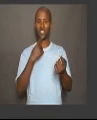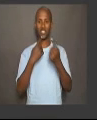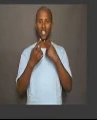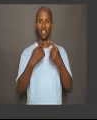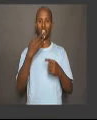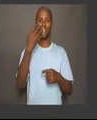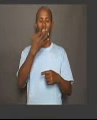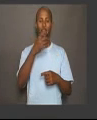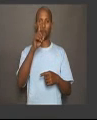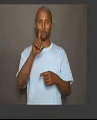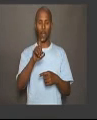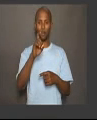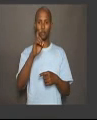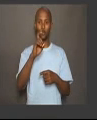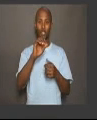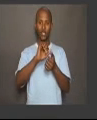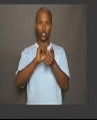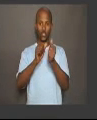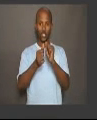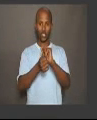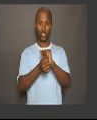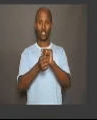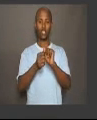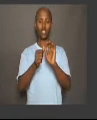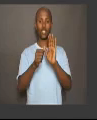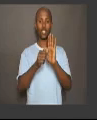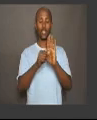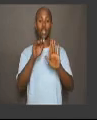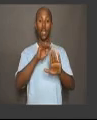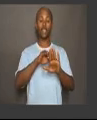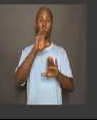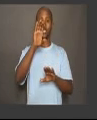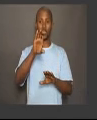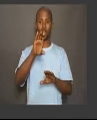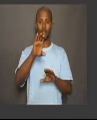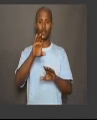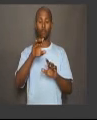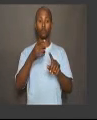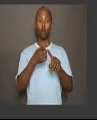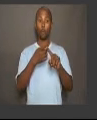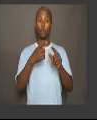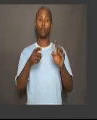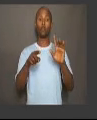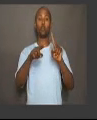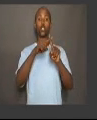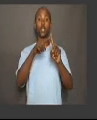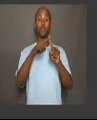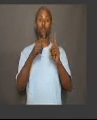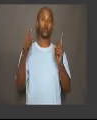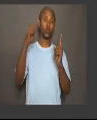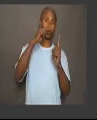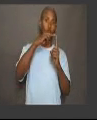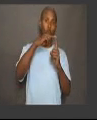f prime changes signs at c from positive to negative.